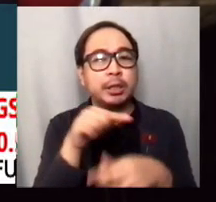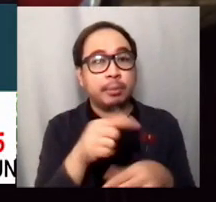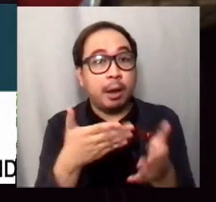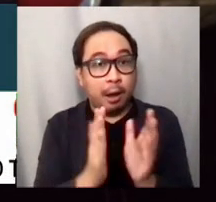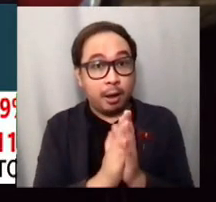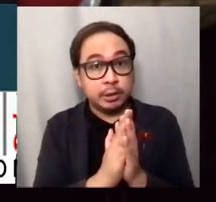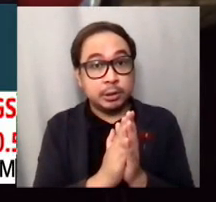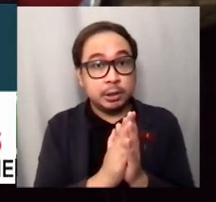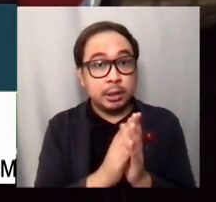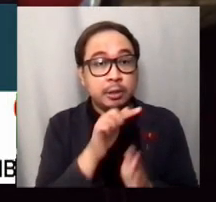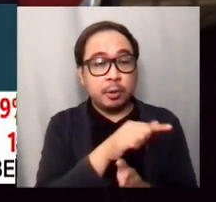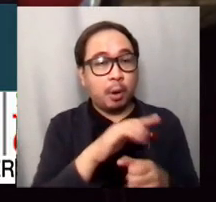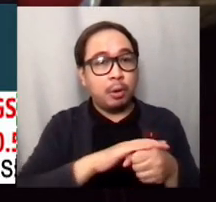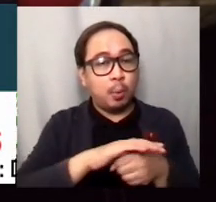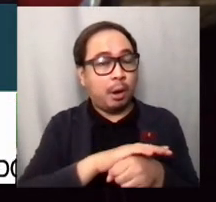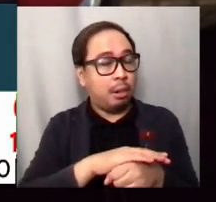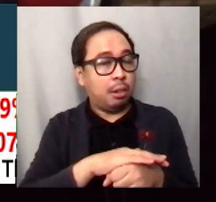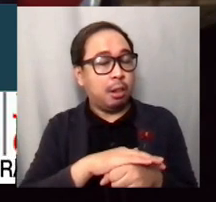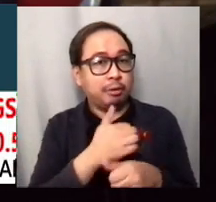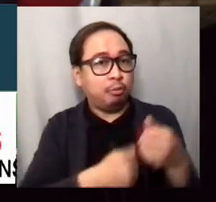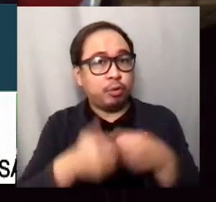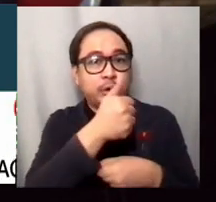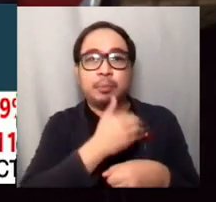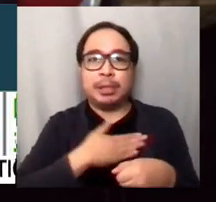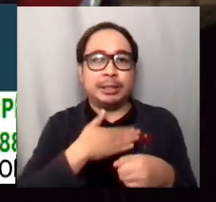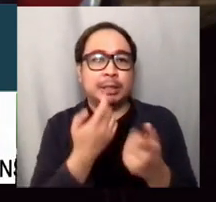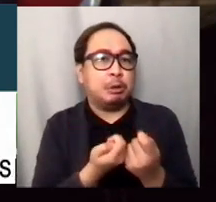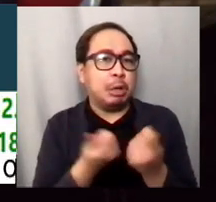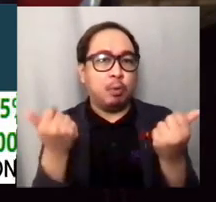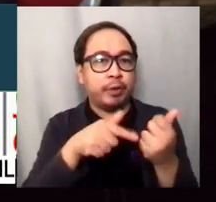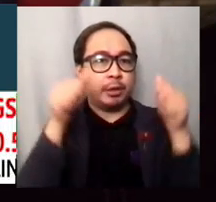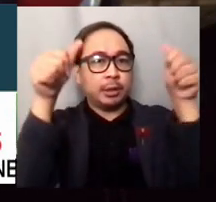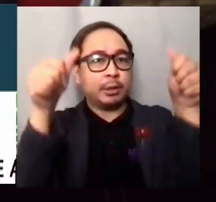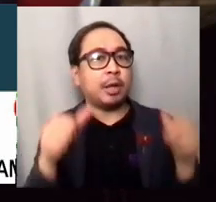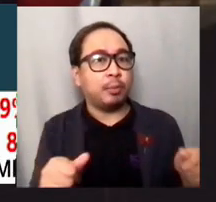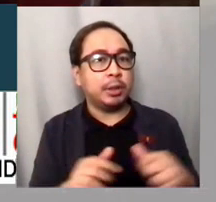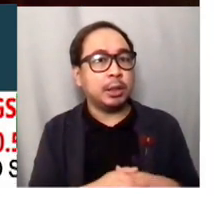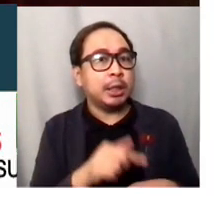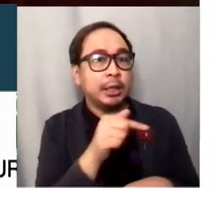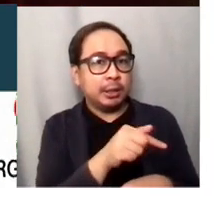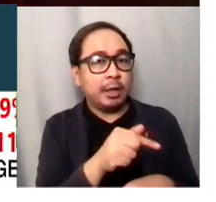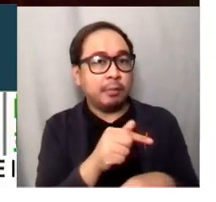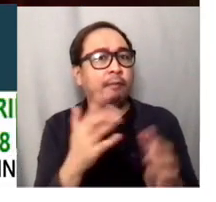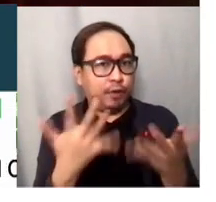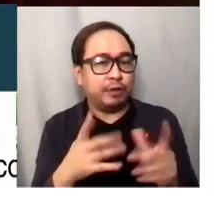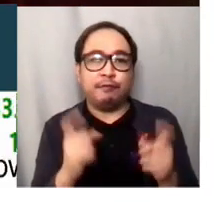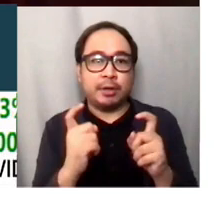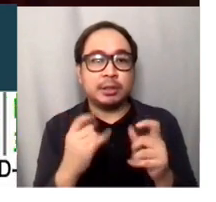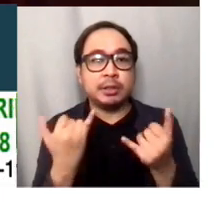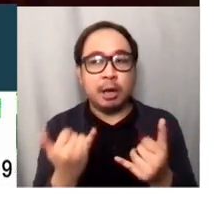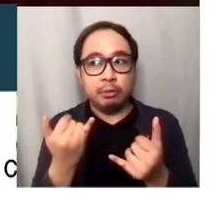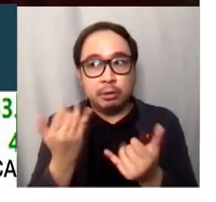the local authorities to take down the tarpaulin. And that was done immediately. We are raising